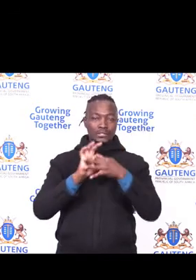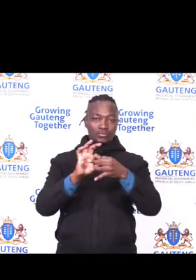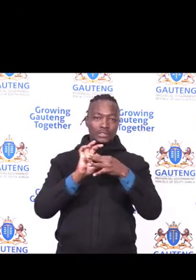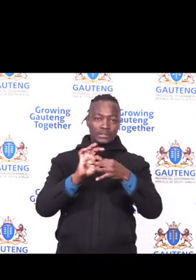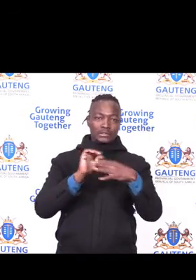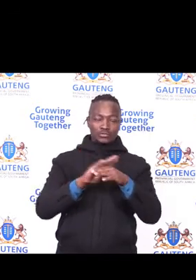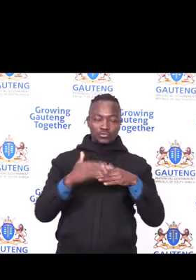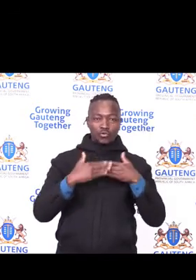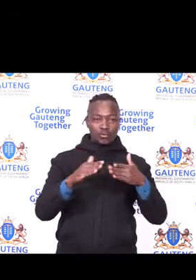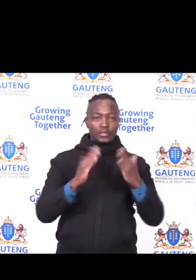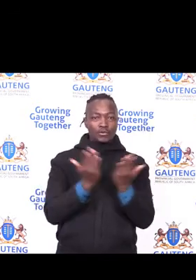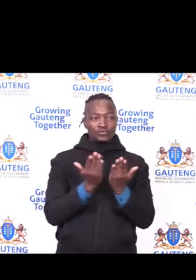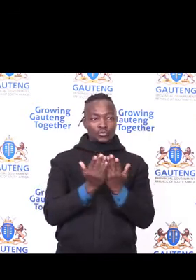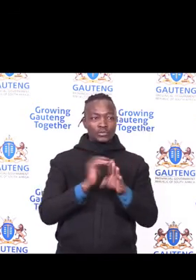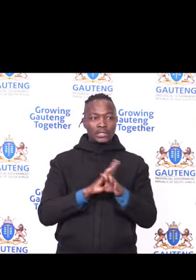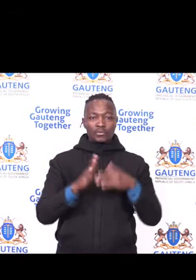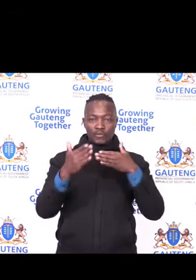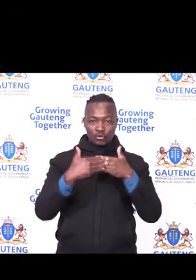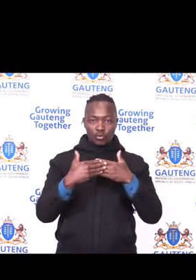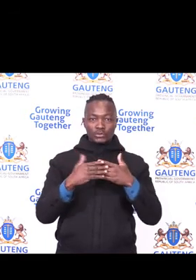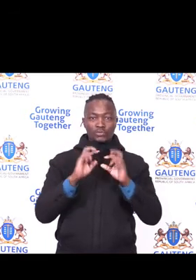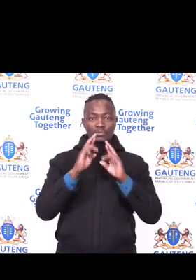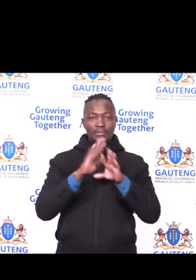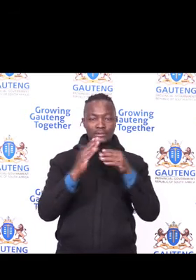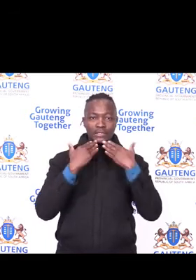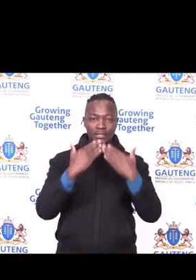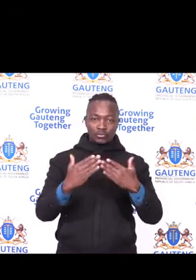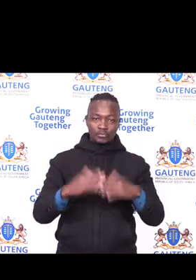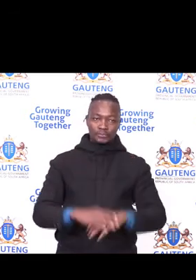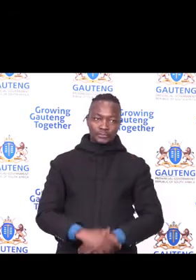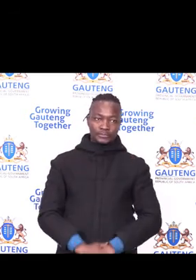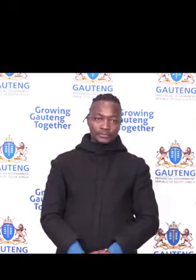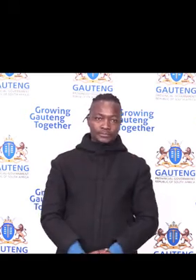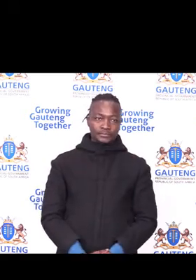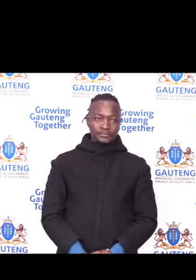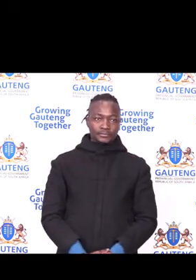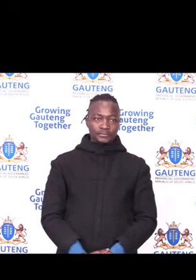reopening of schools. Then we'll have the closing remarks afterwards. Thank you.